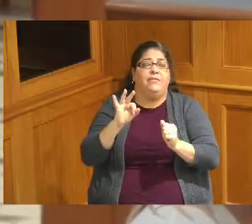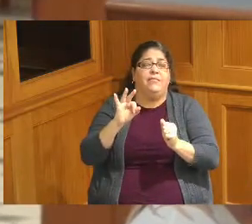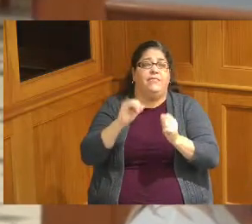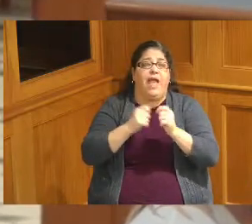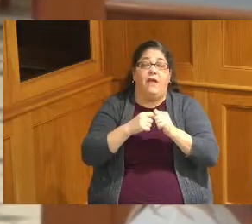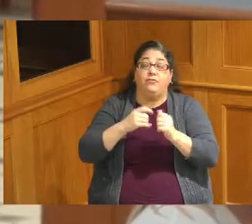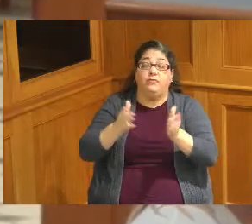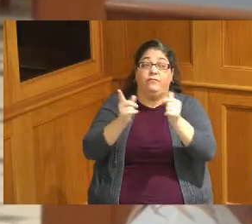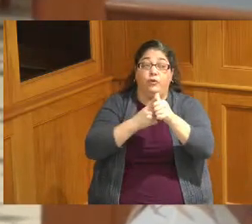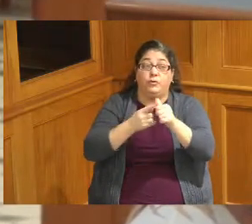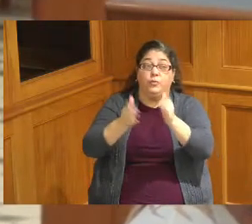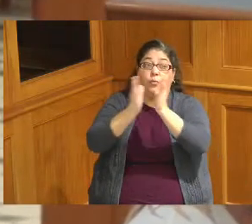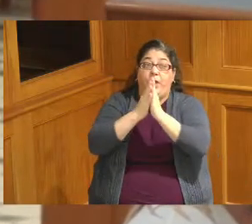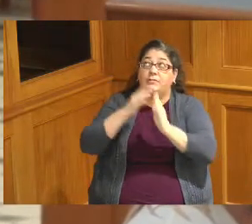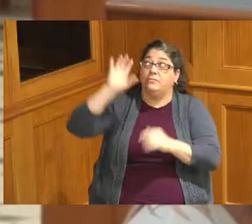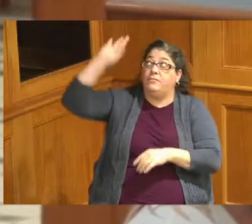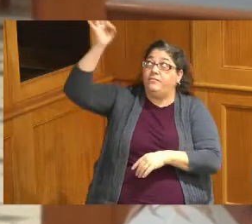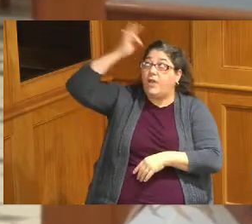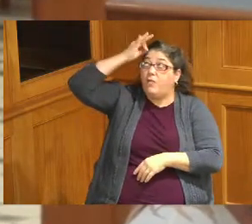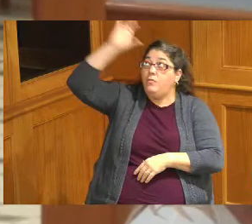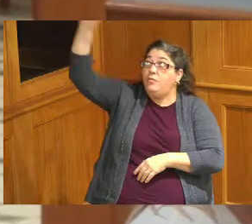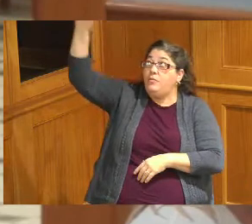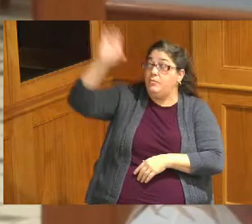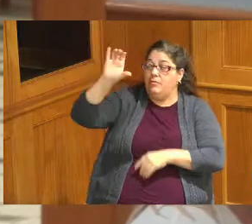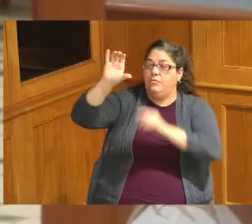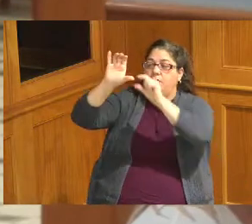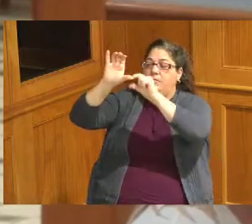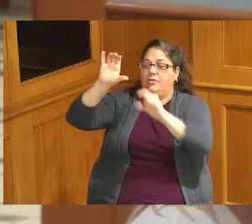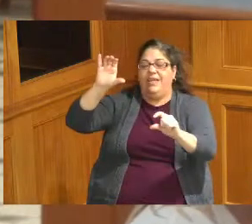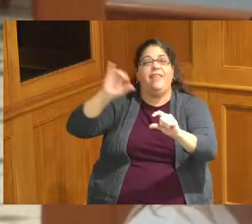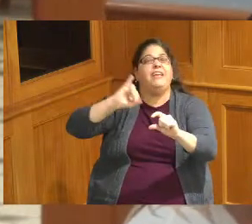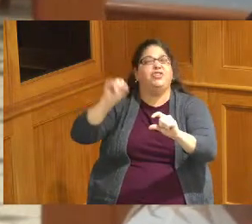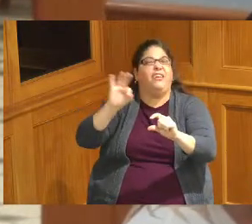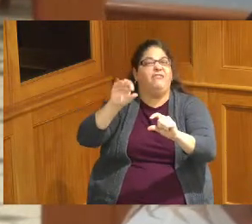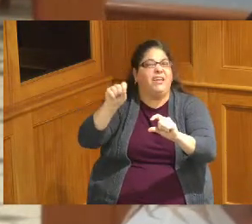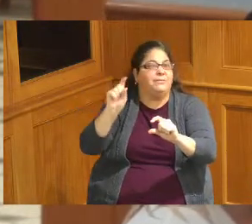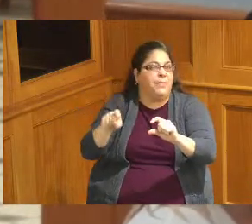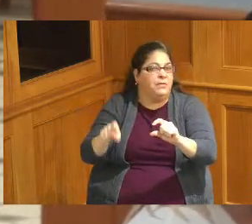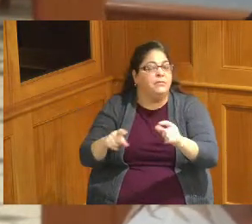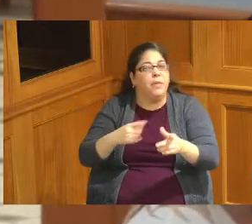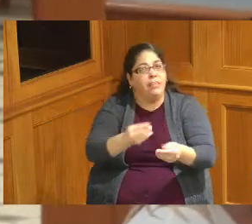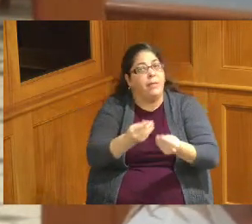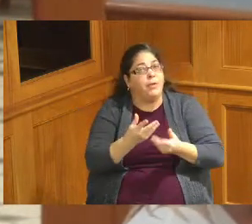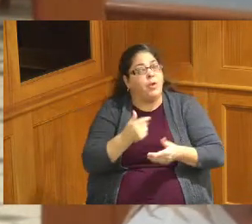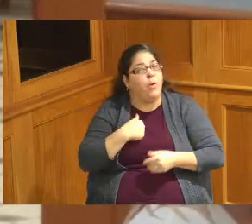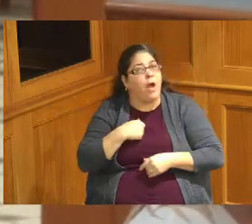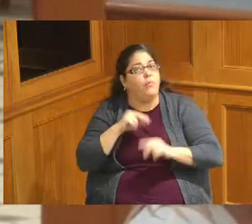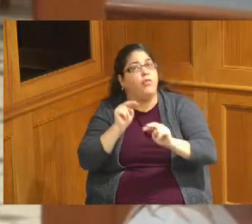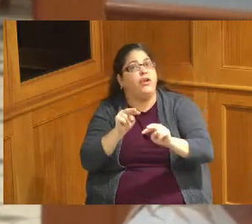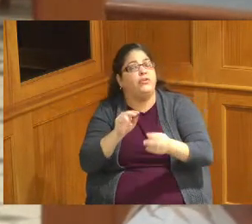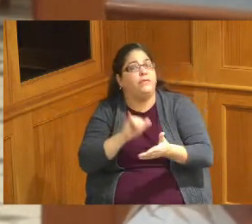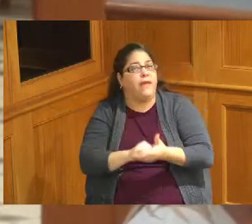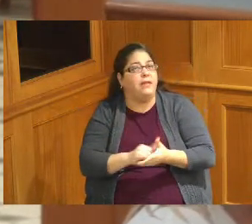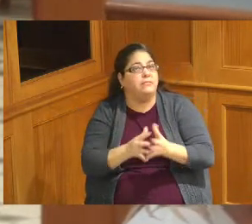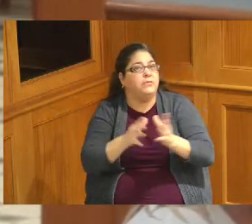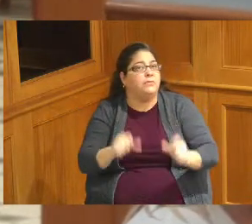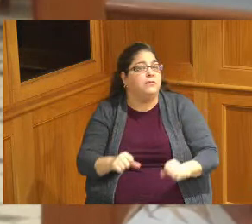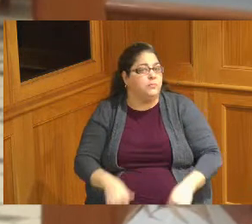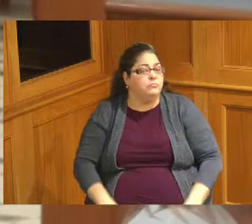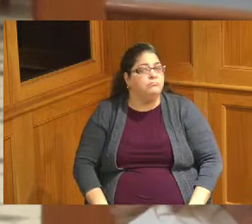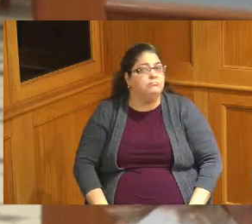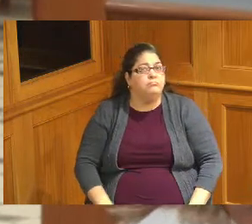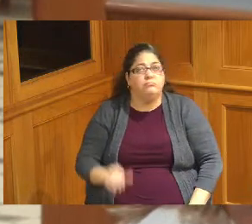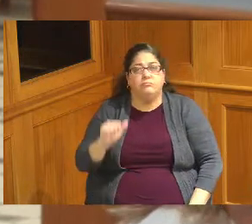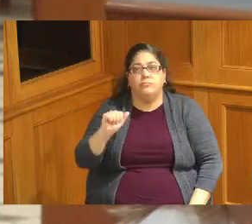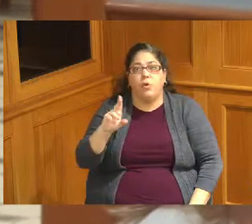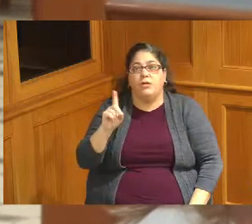funds for it and stuff like that, like JFS. But to let us know, and we'll look into it as much as we can, because the auditor